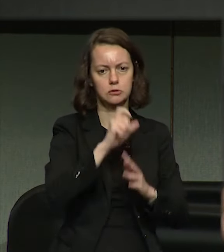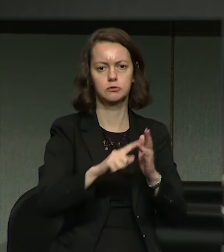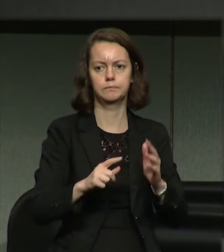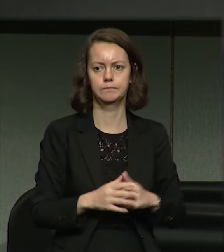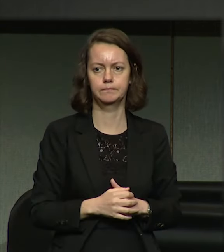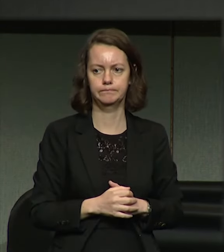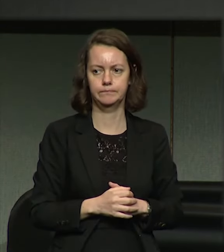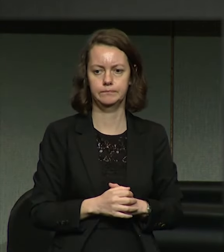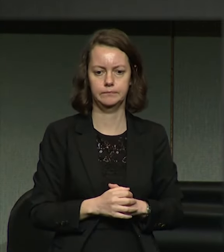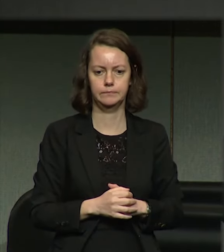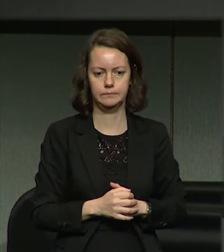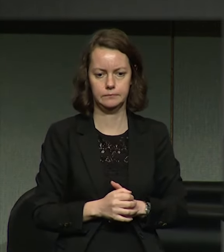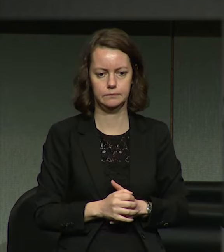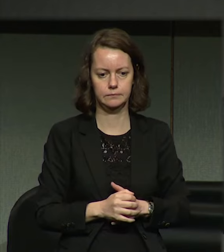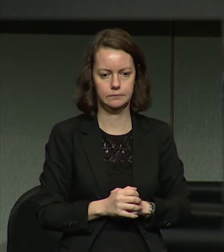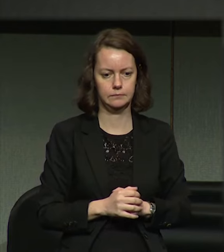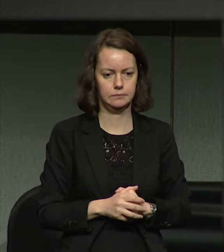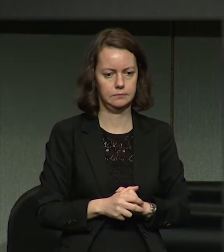these are the sorts of things that we can do.